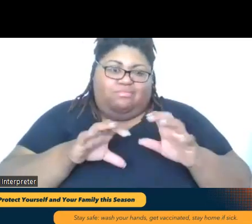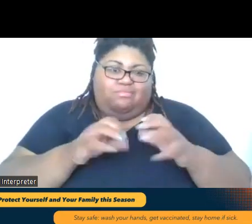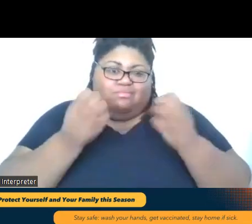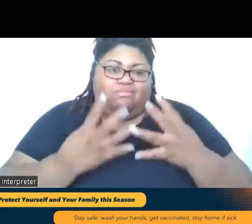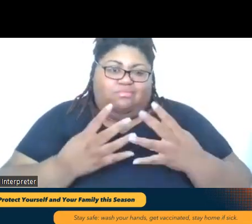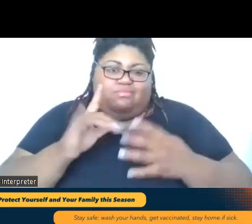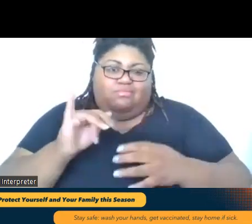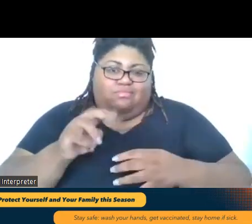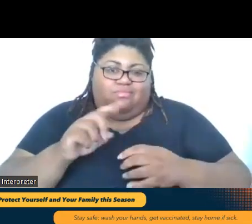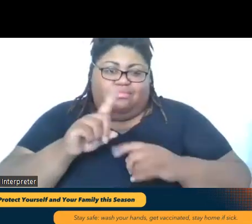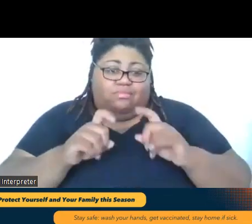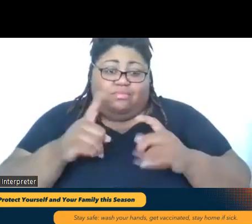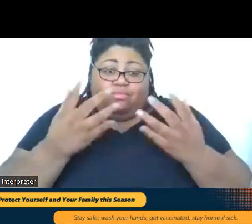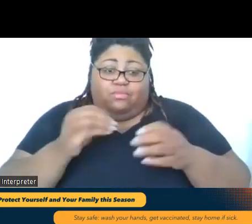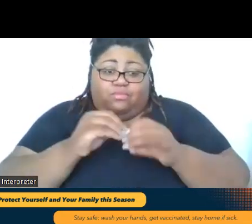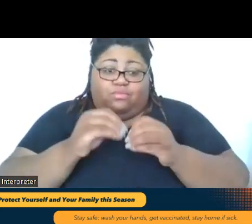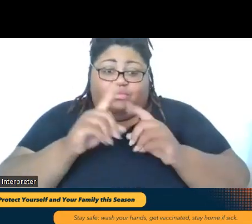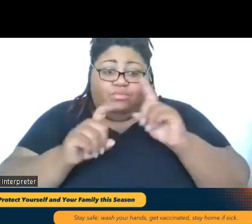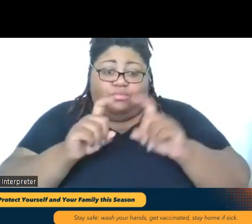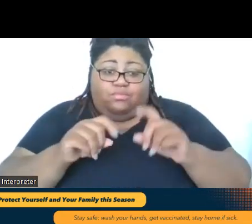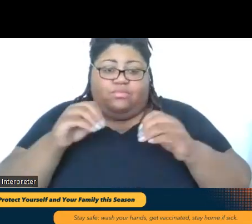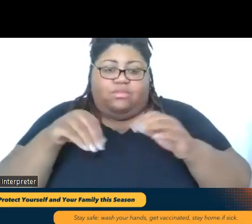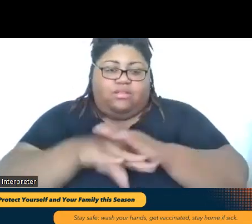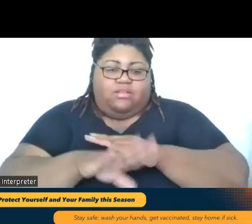want to send your questions in, send it to